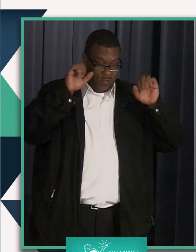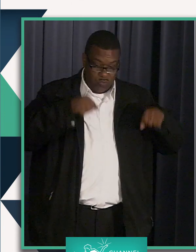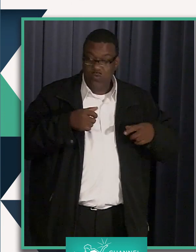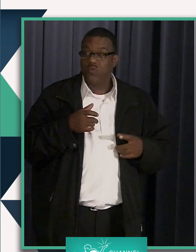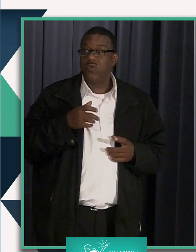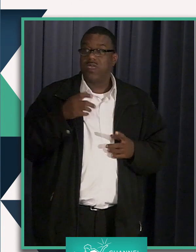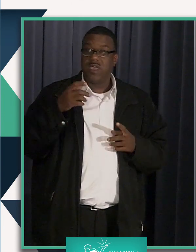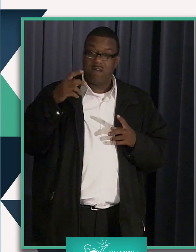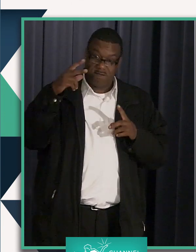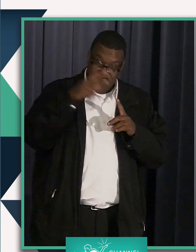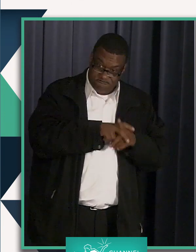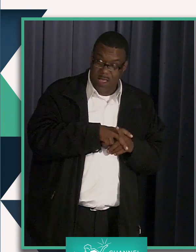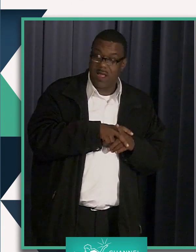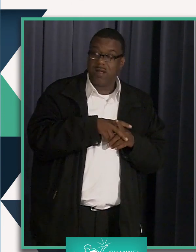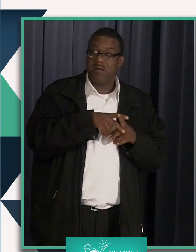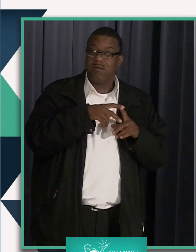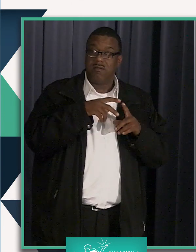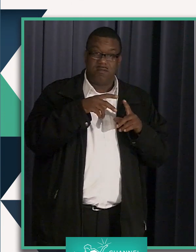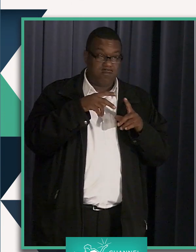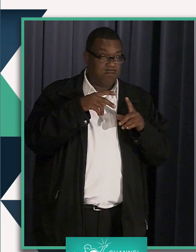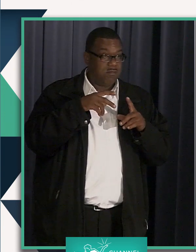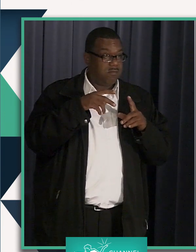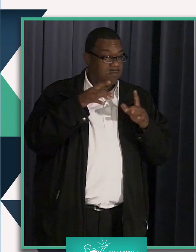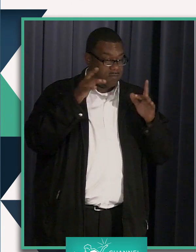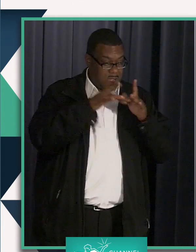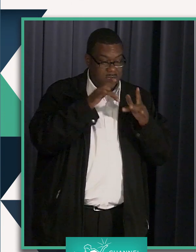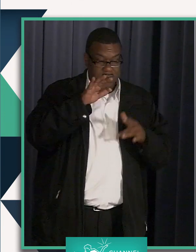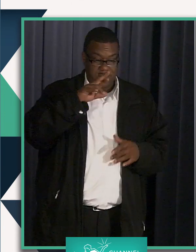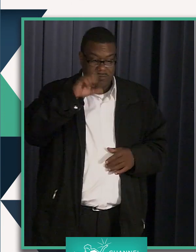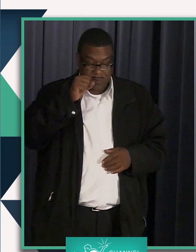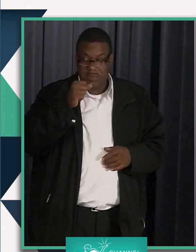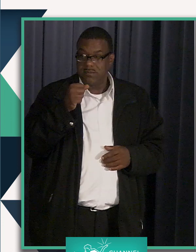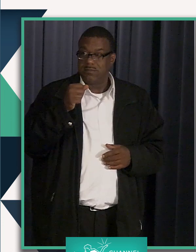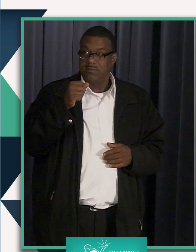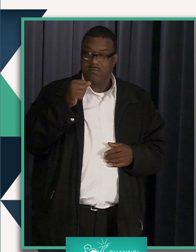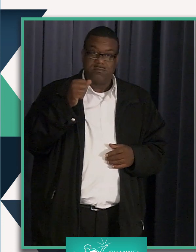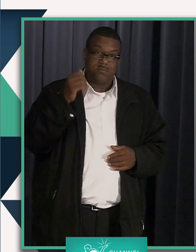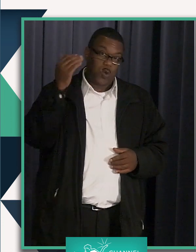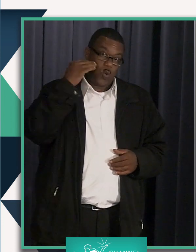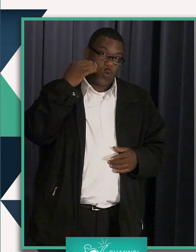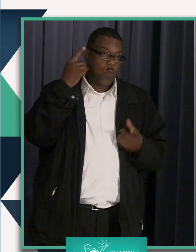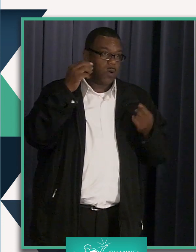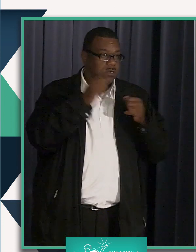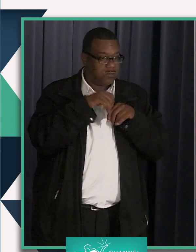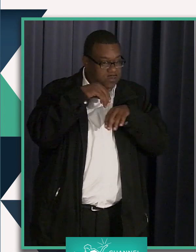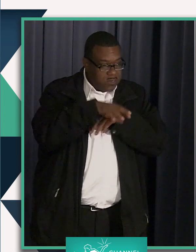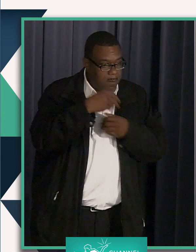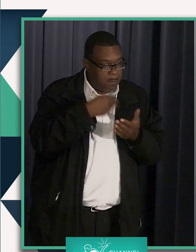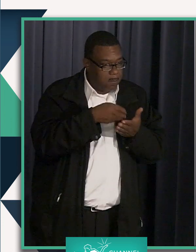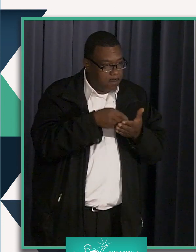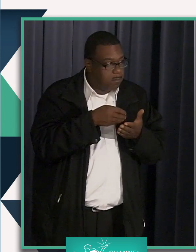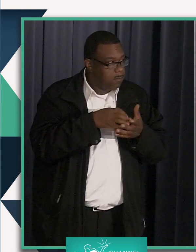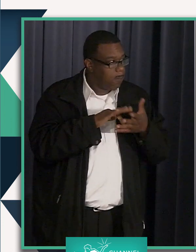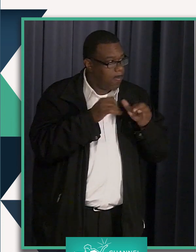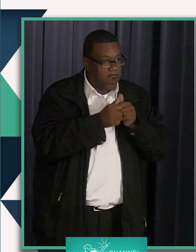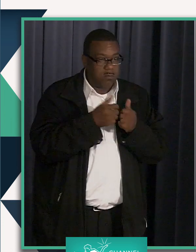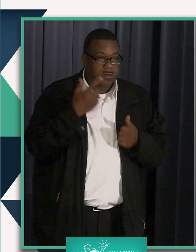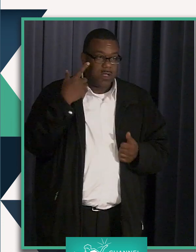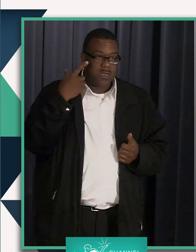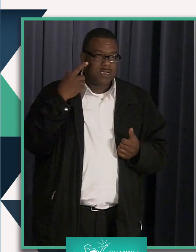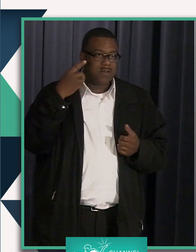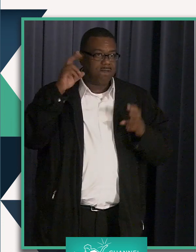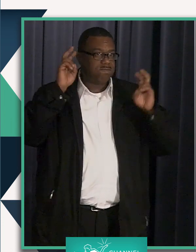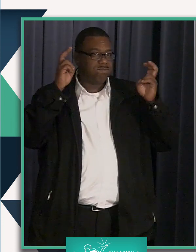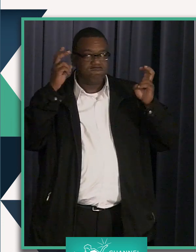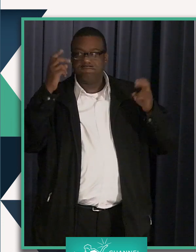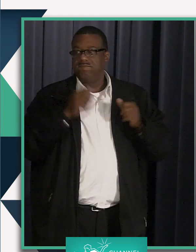with, you can get on our radar, so to speak, so that we know to send that money to you. Right. And that's the non-filer tool, and